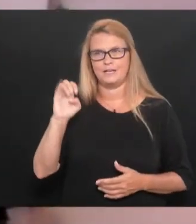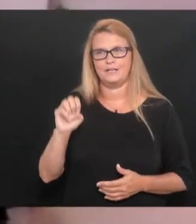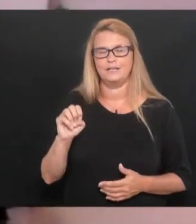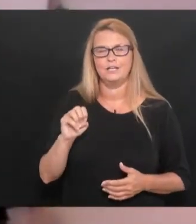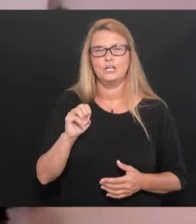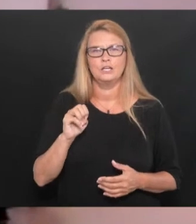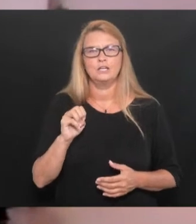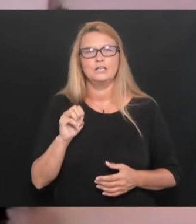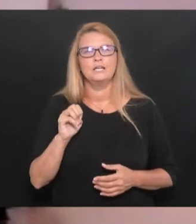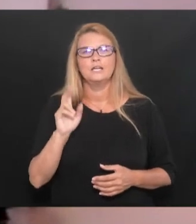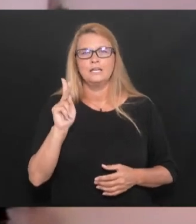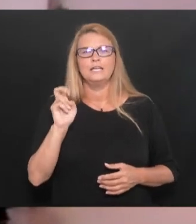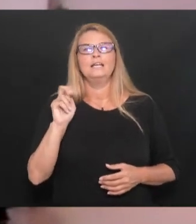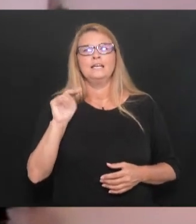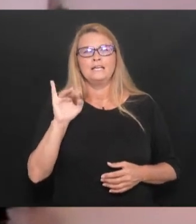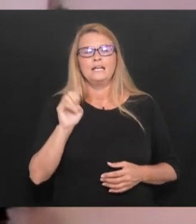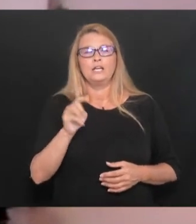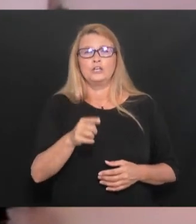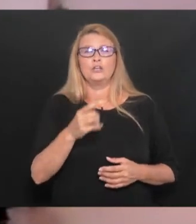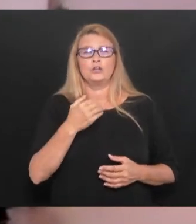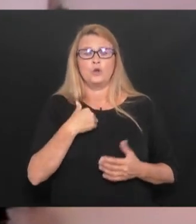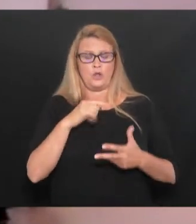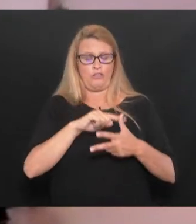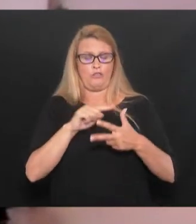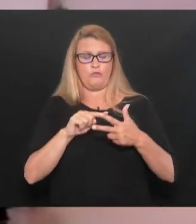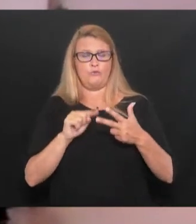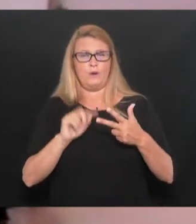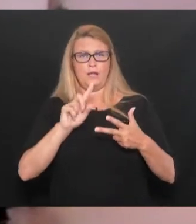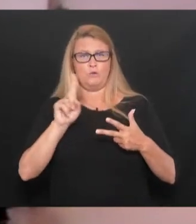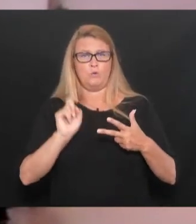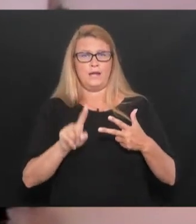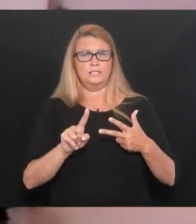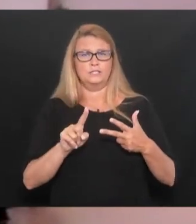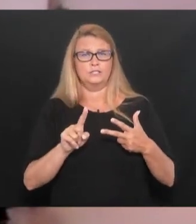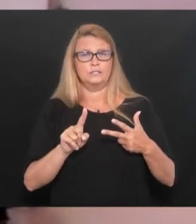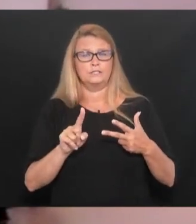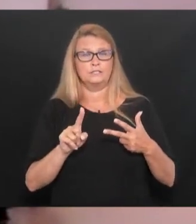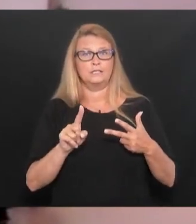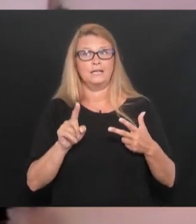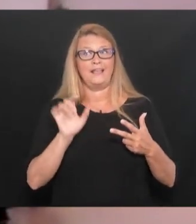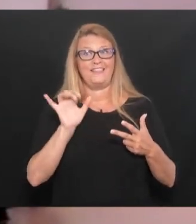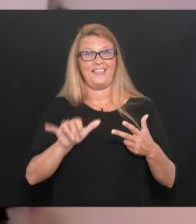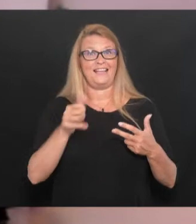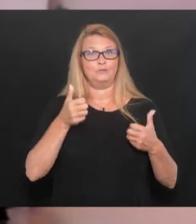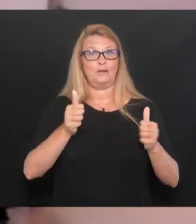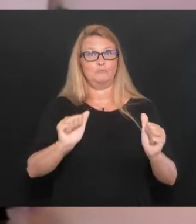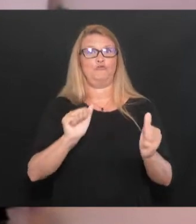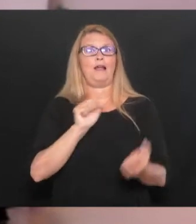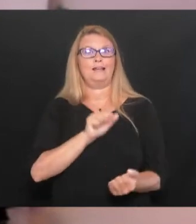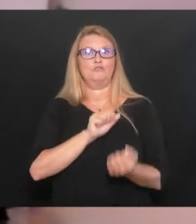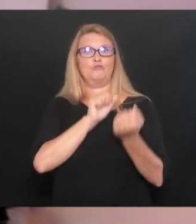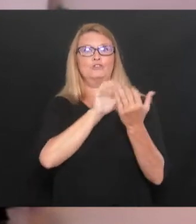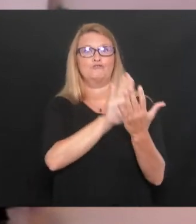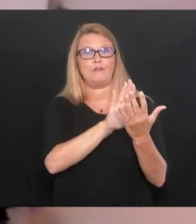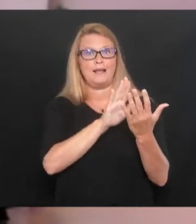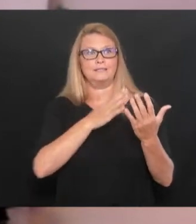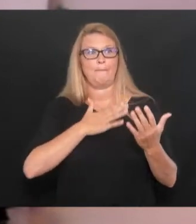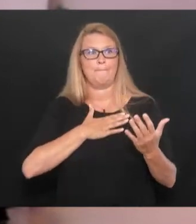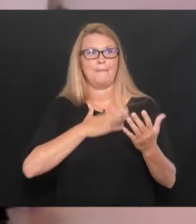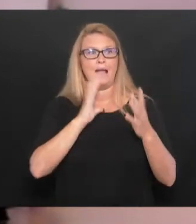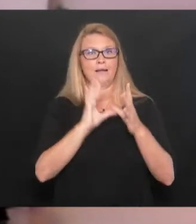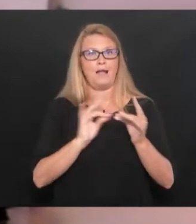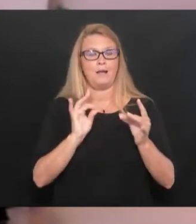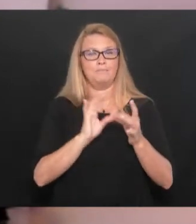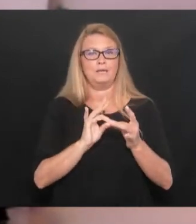very well put three questions are what I was trying to address better in my first comment. So